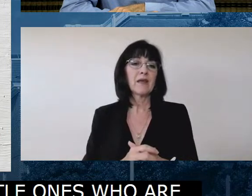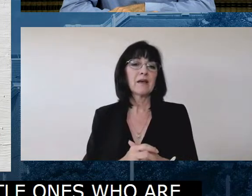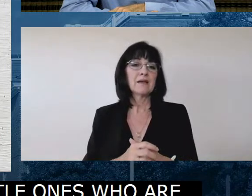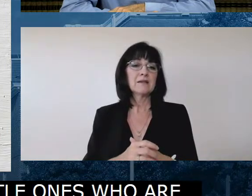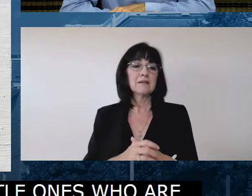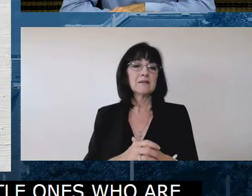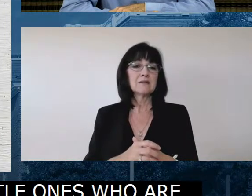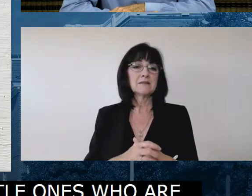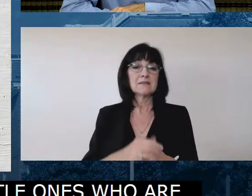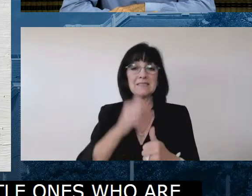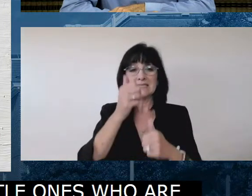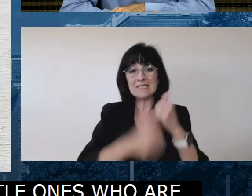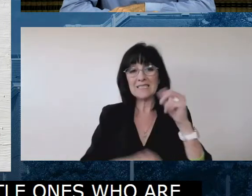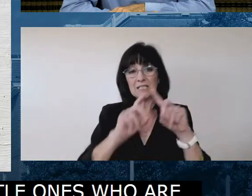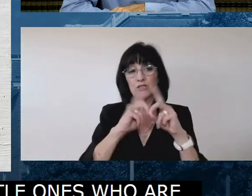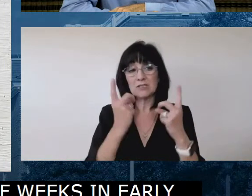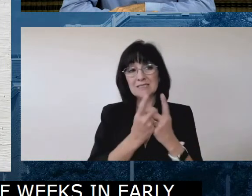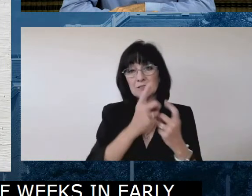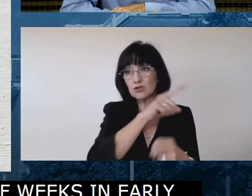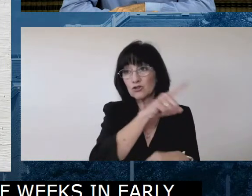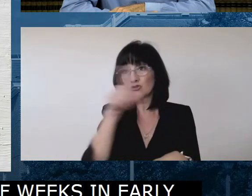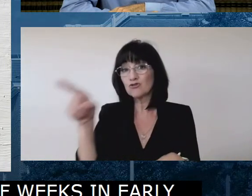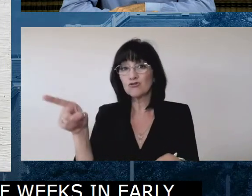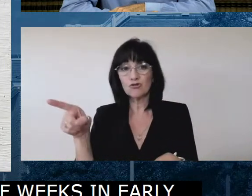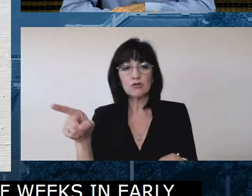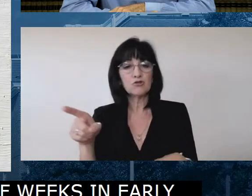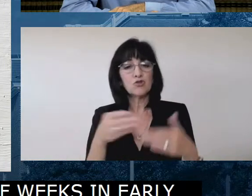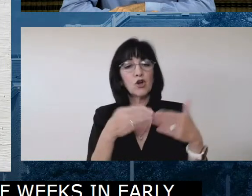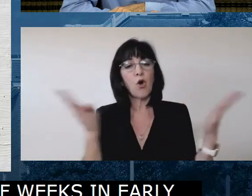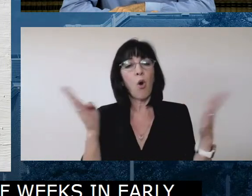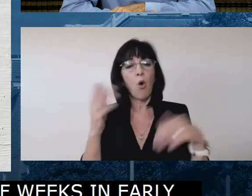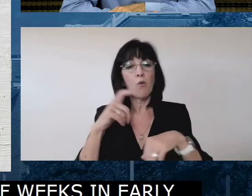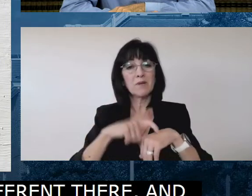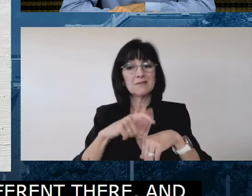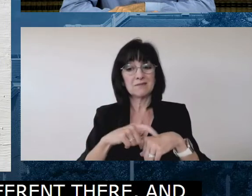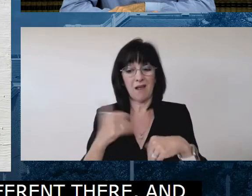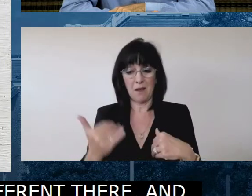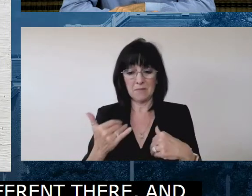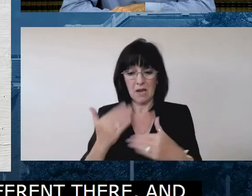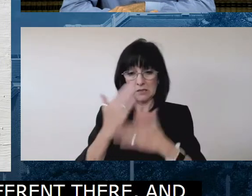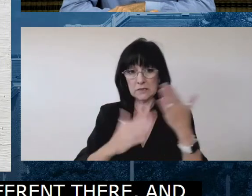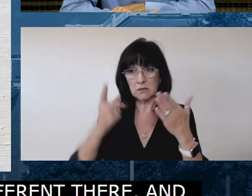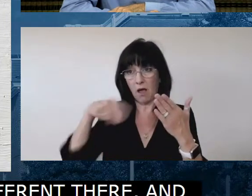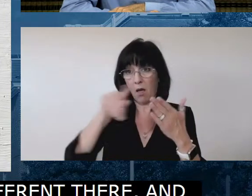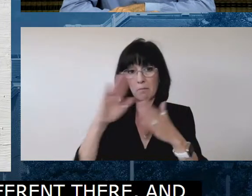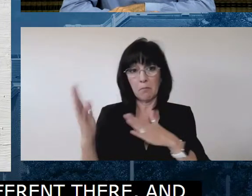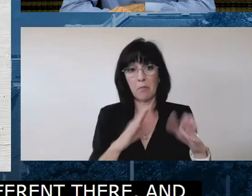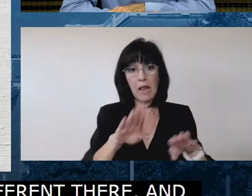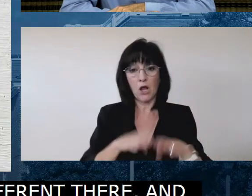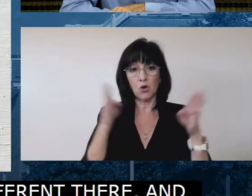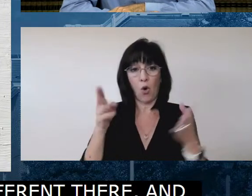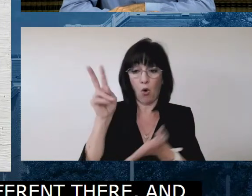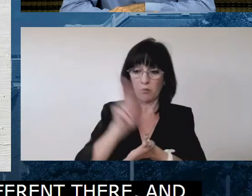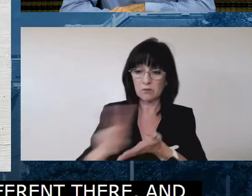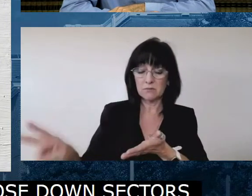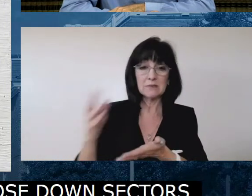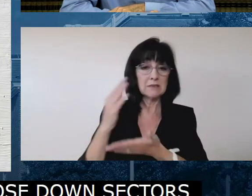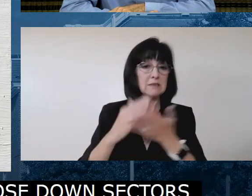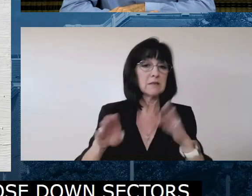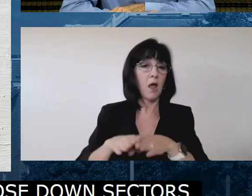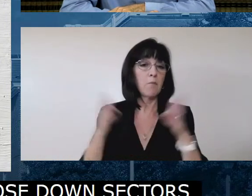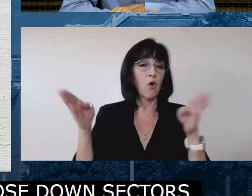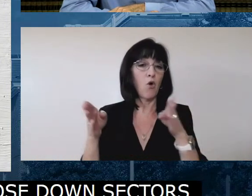Each district's a little bit different there, and we want to continue. We don't want to close down sectors of the economy like we did months